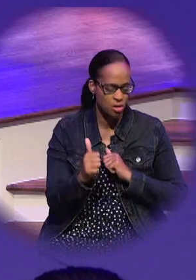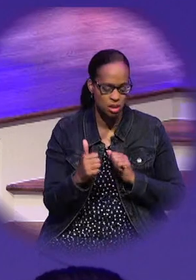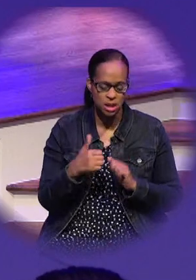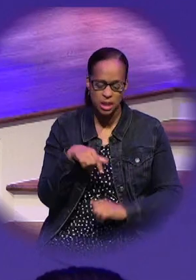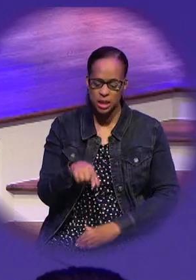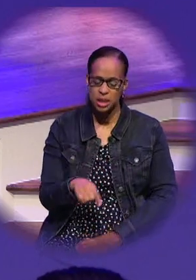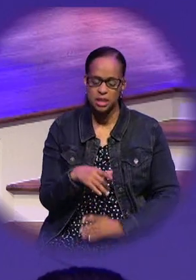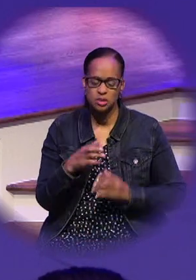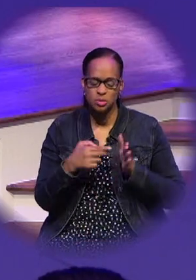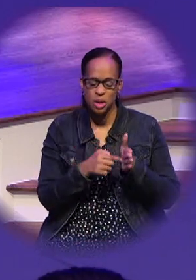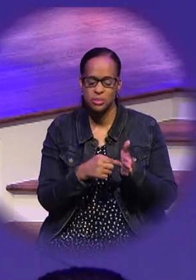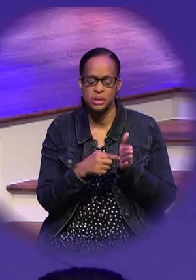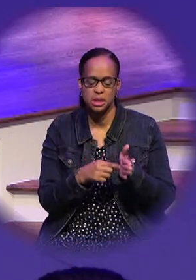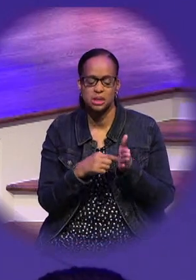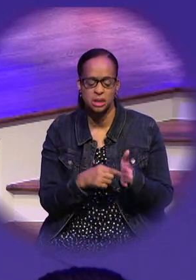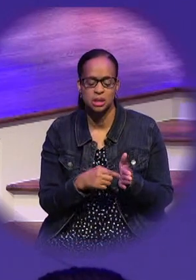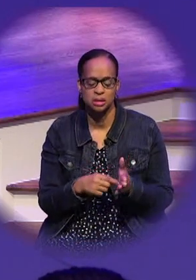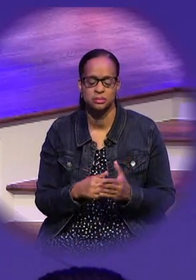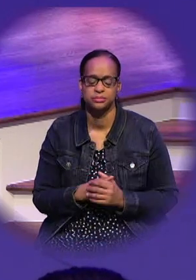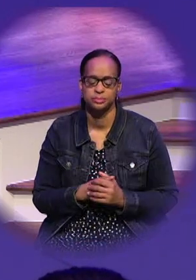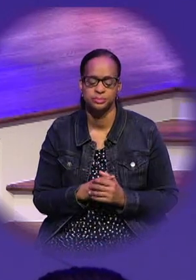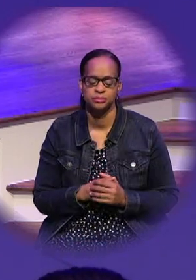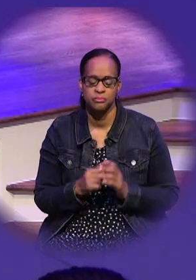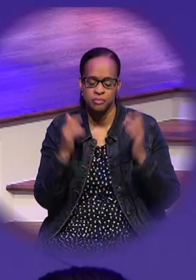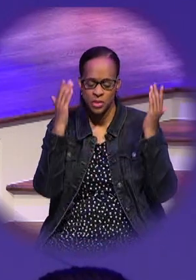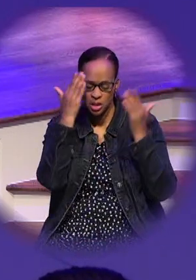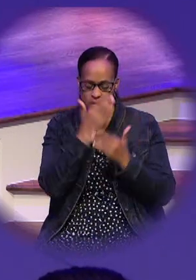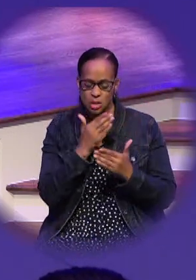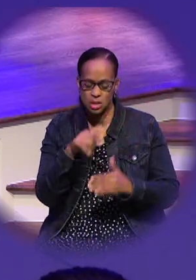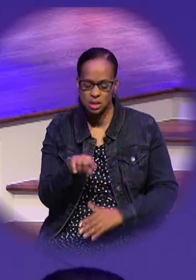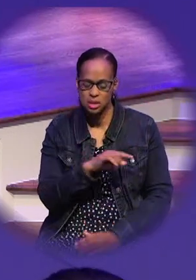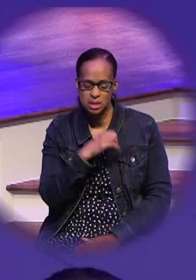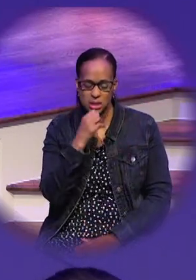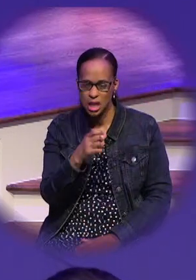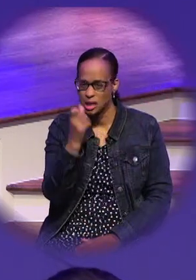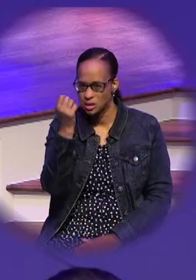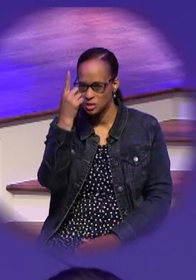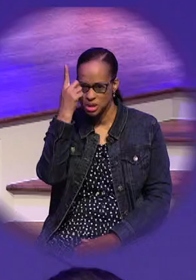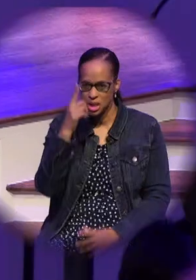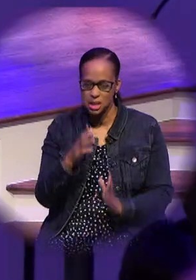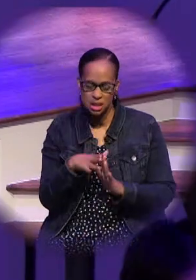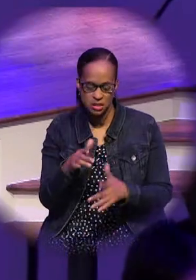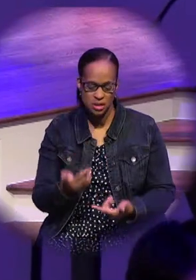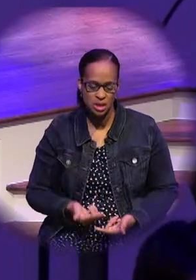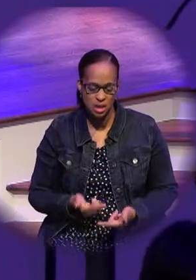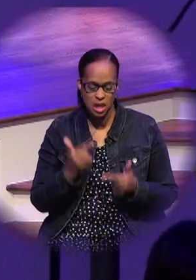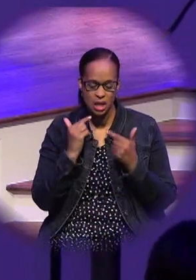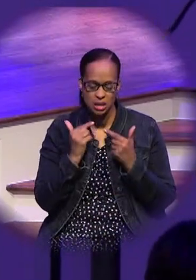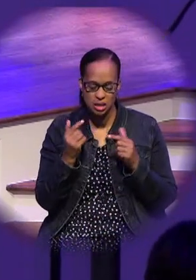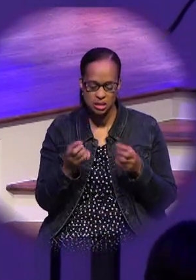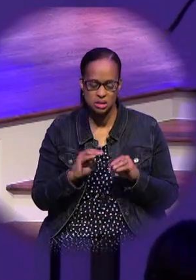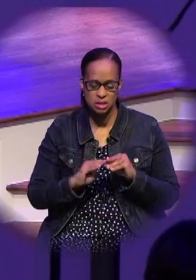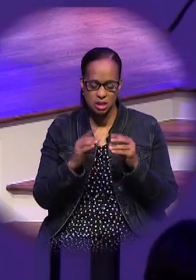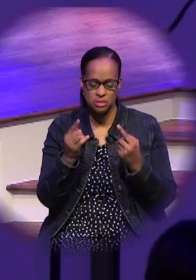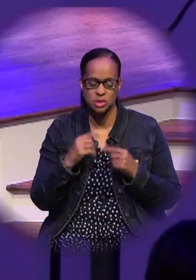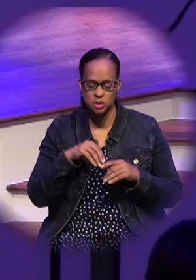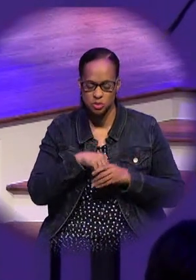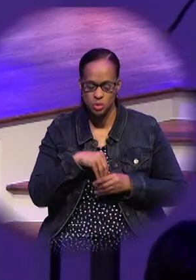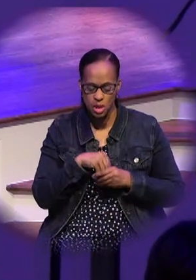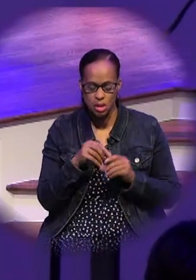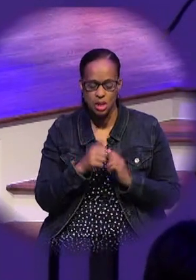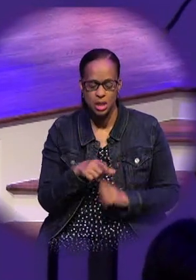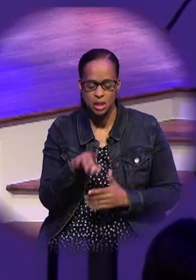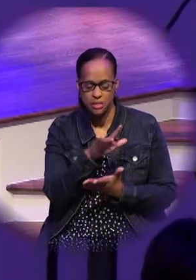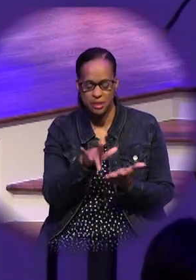is representative of the darkness that does not understand the light that has come to dwell in our